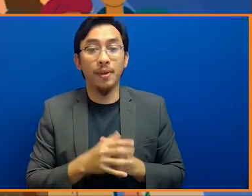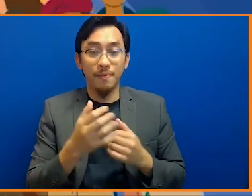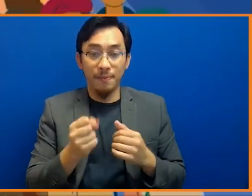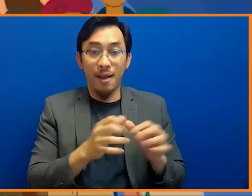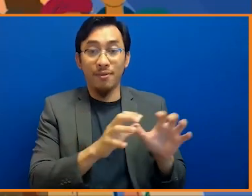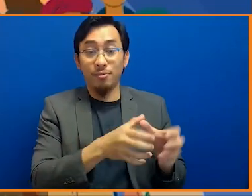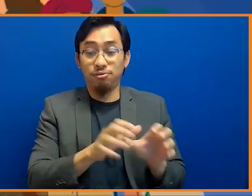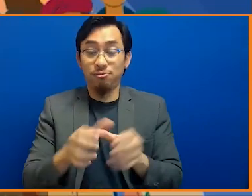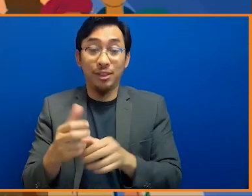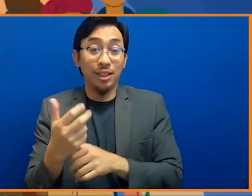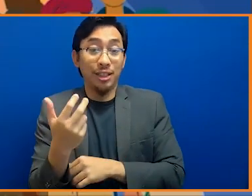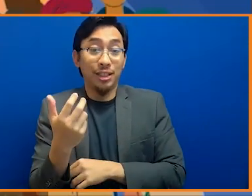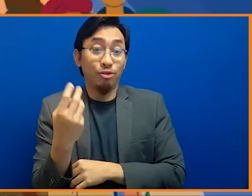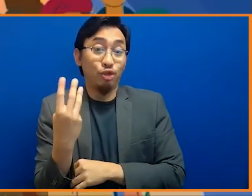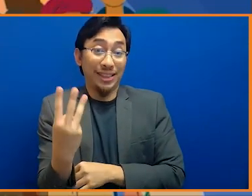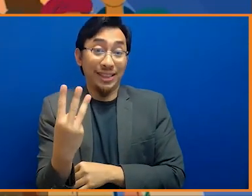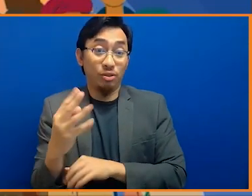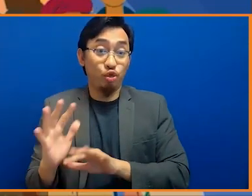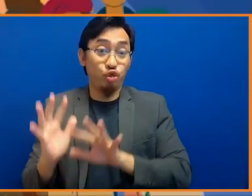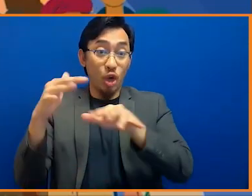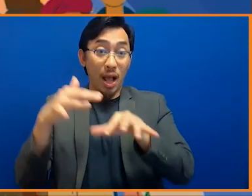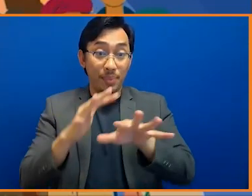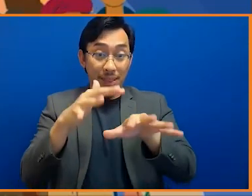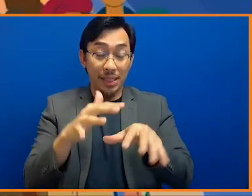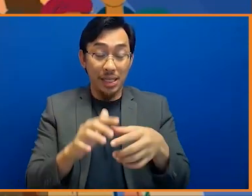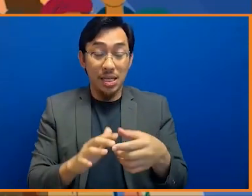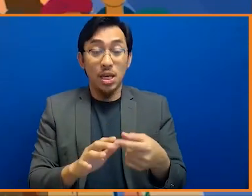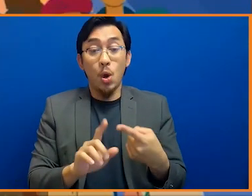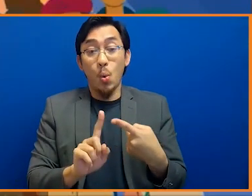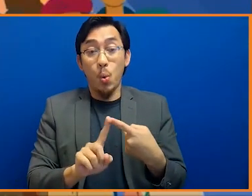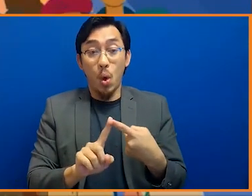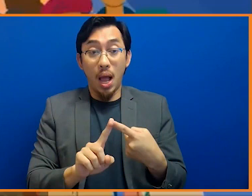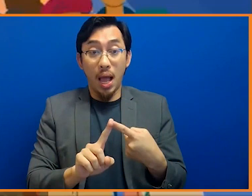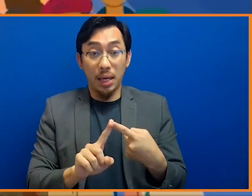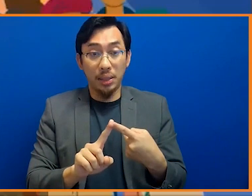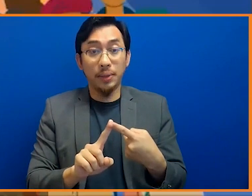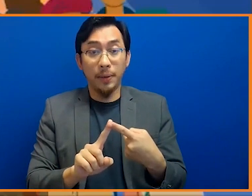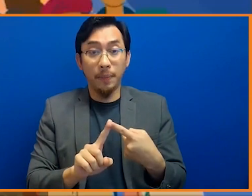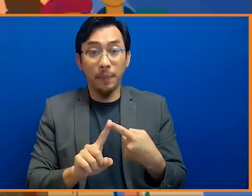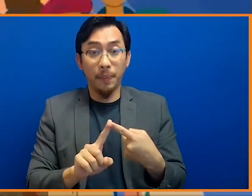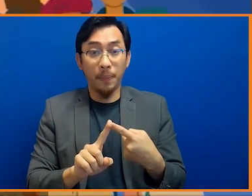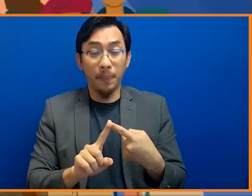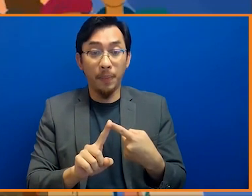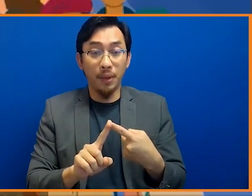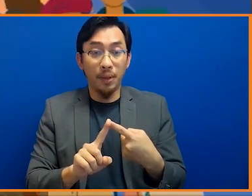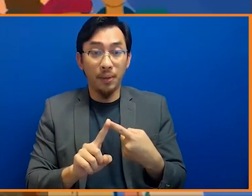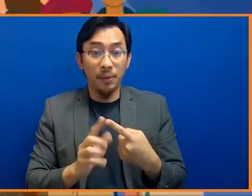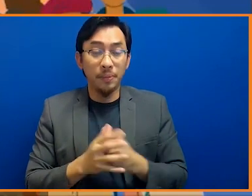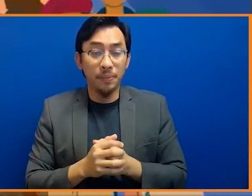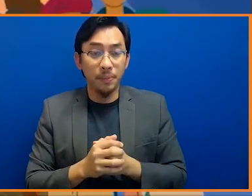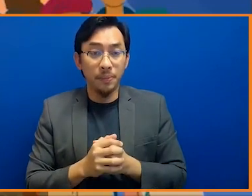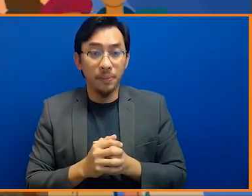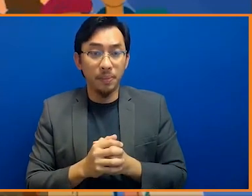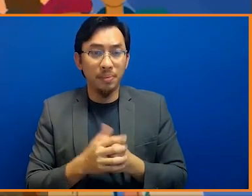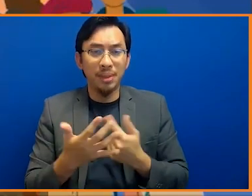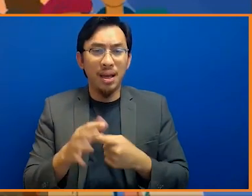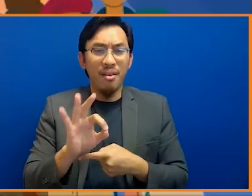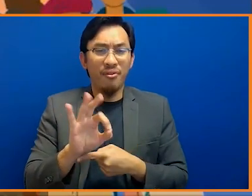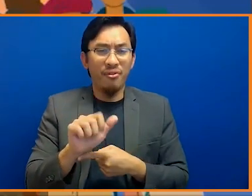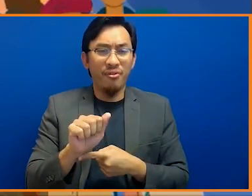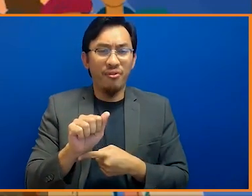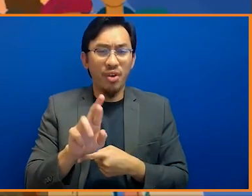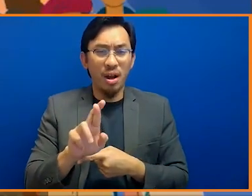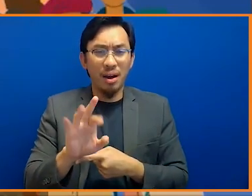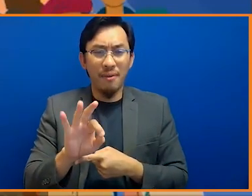categories of tsunamis into three types. One is distant tsunami, or another terms that probably more popular is a far